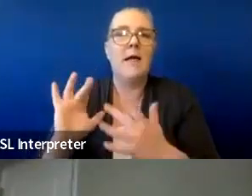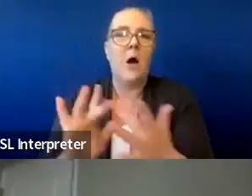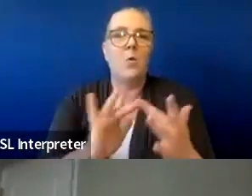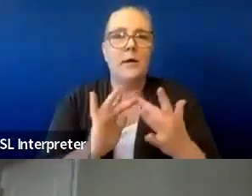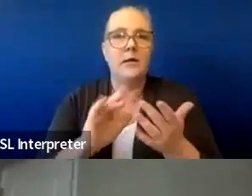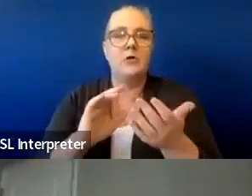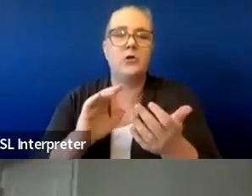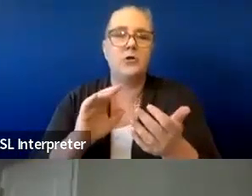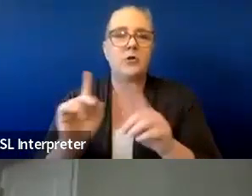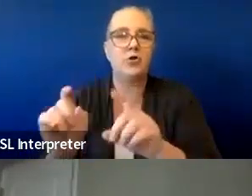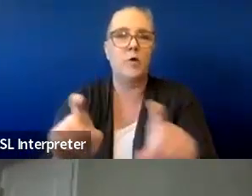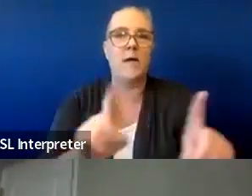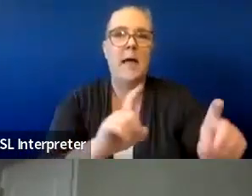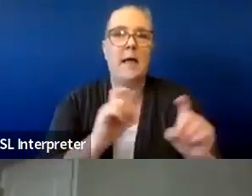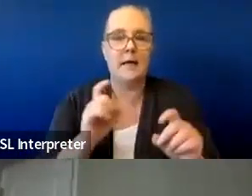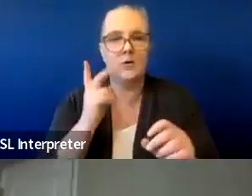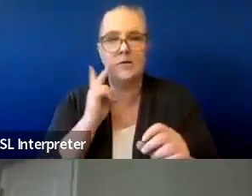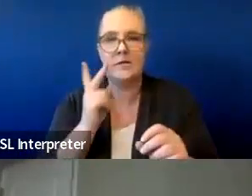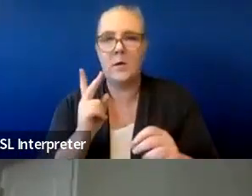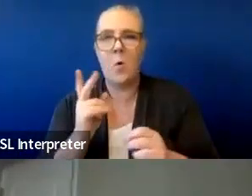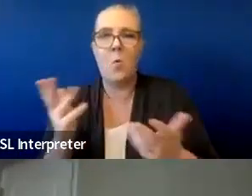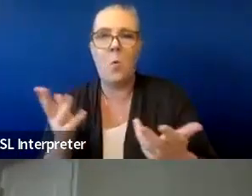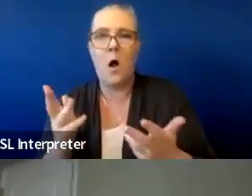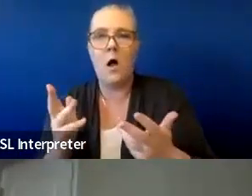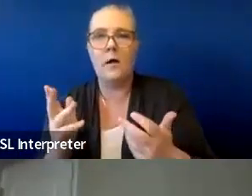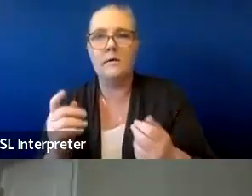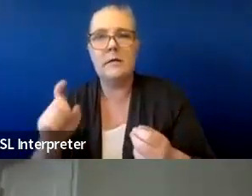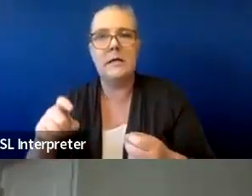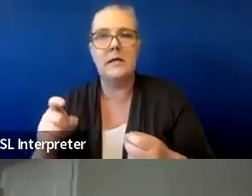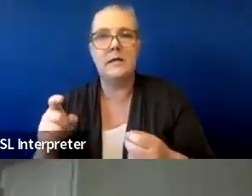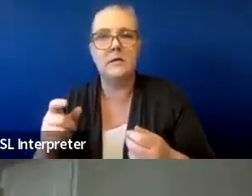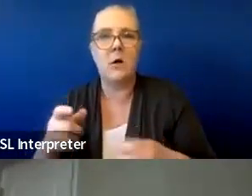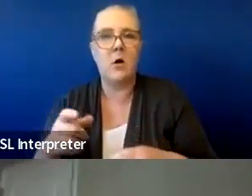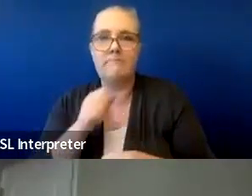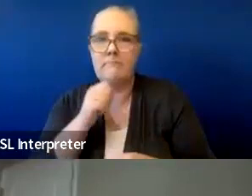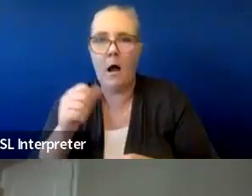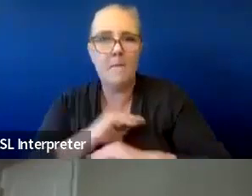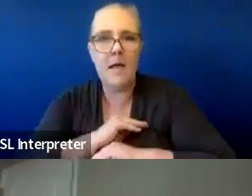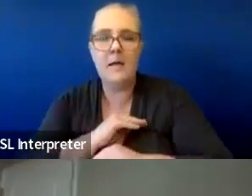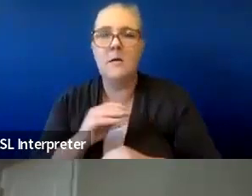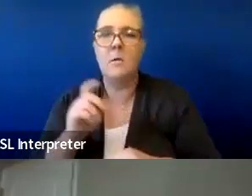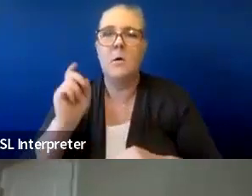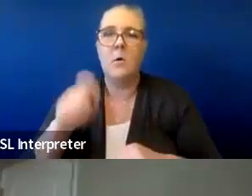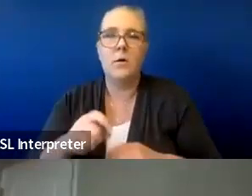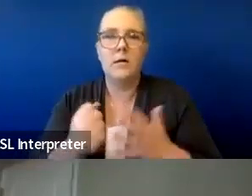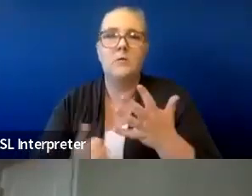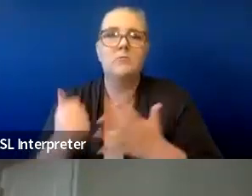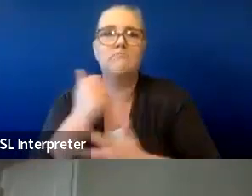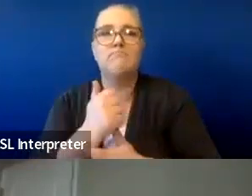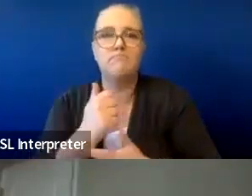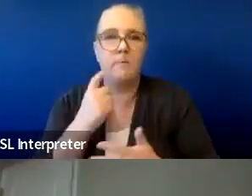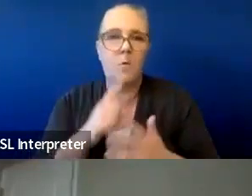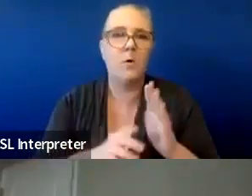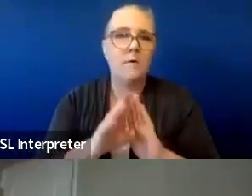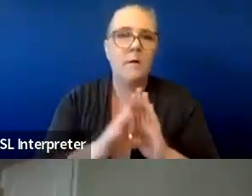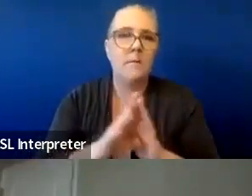at unmet needs and the needs that our community sees as high priority for development for this fiscal year. So we'll always